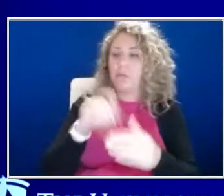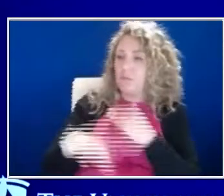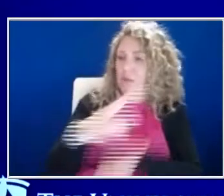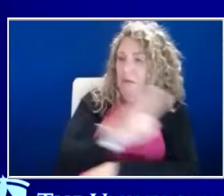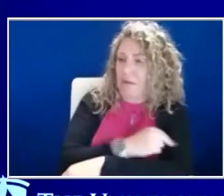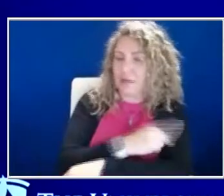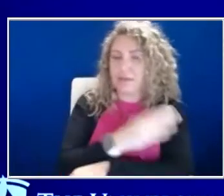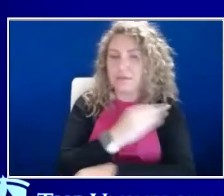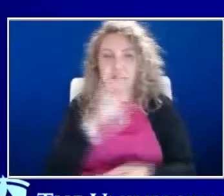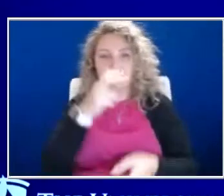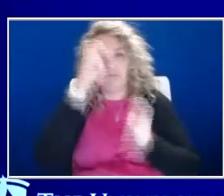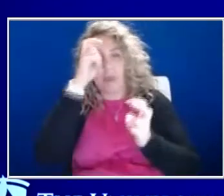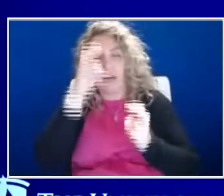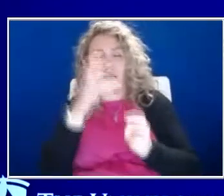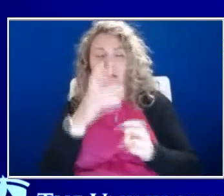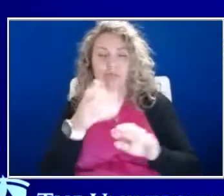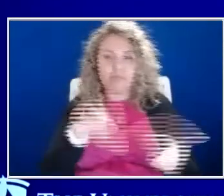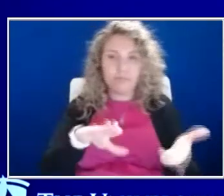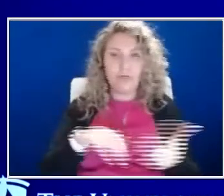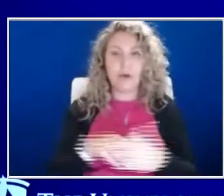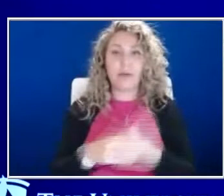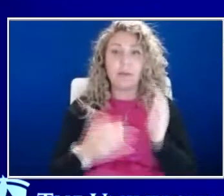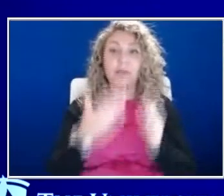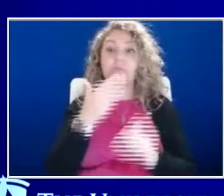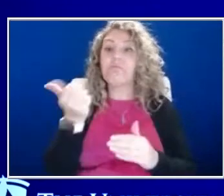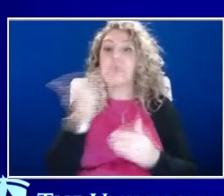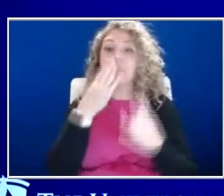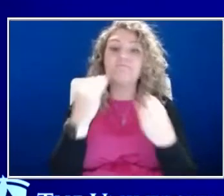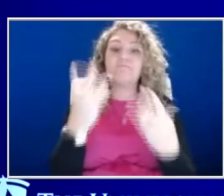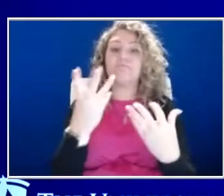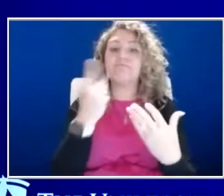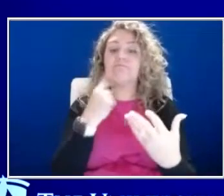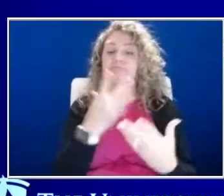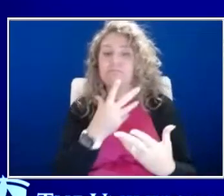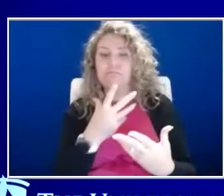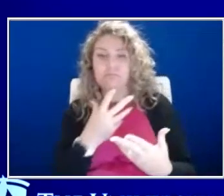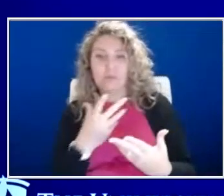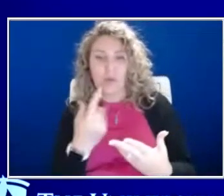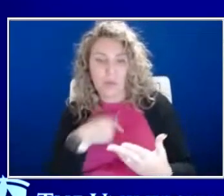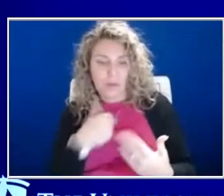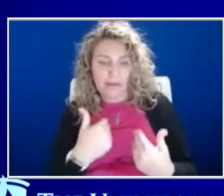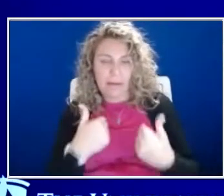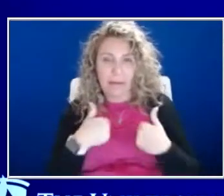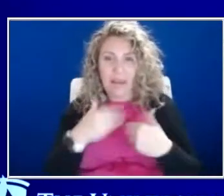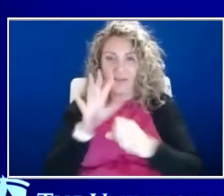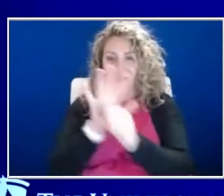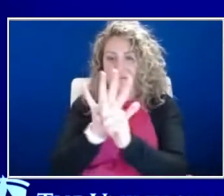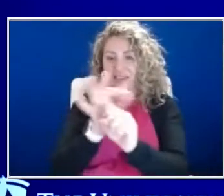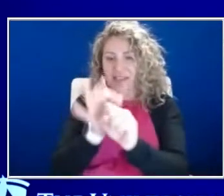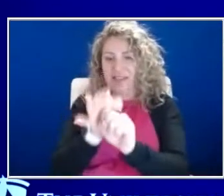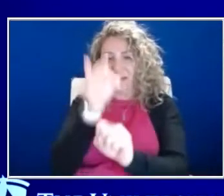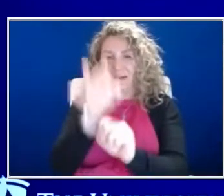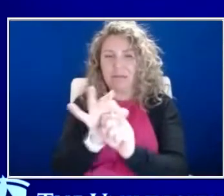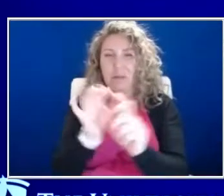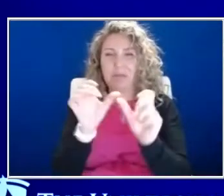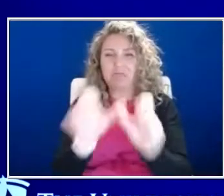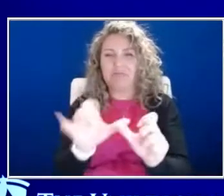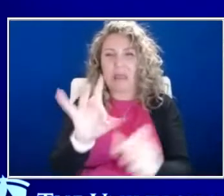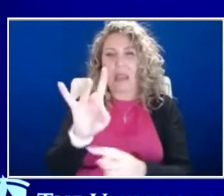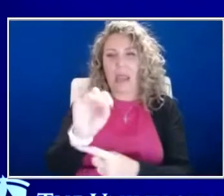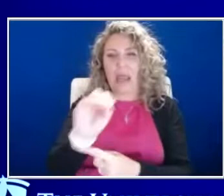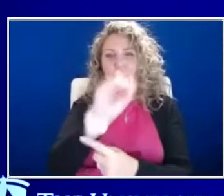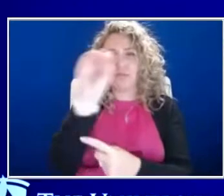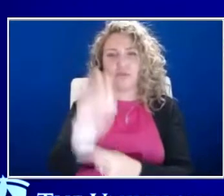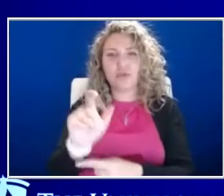disease. And the best data, the best information we have is that on the spike, there continues to be about 80% or just a little bit